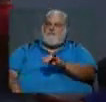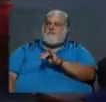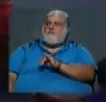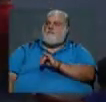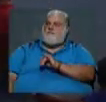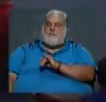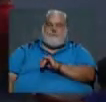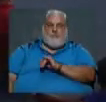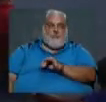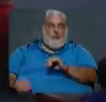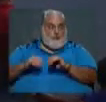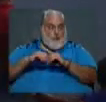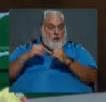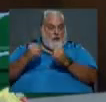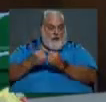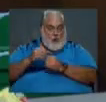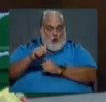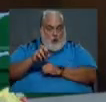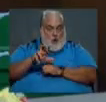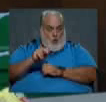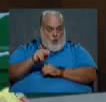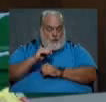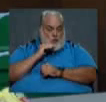And the organization owns the home?